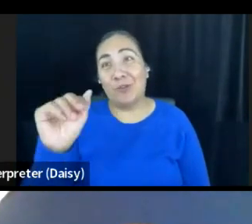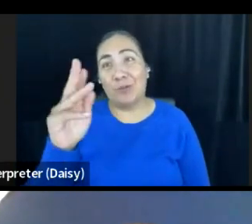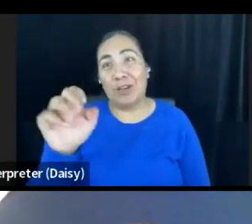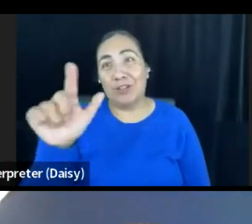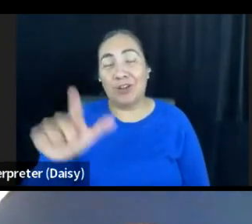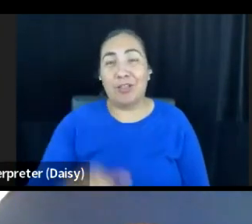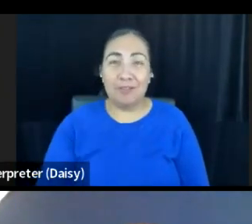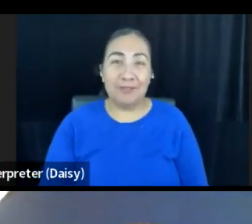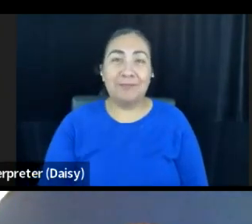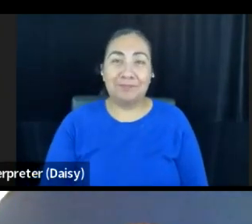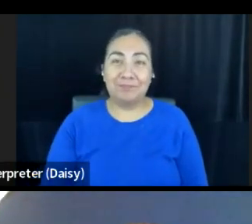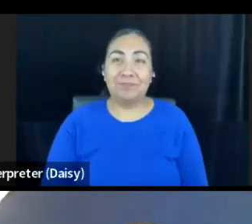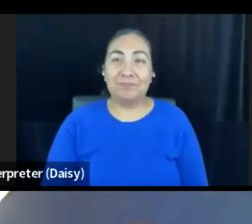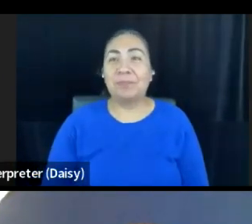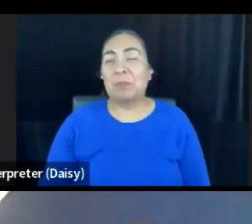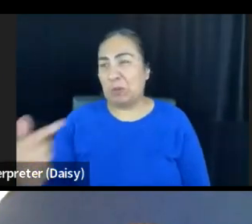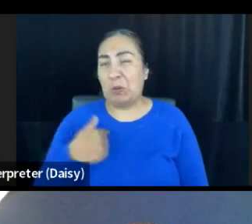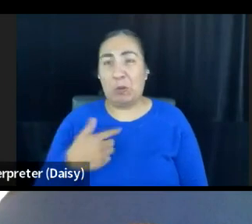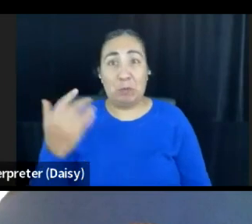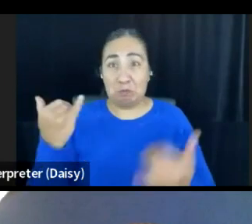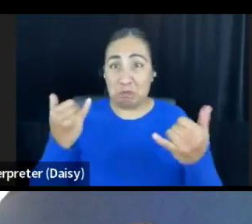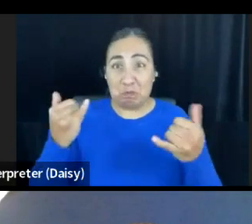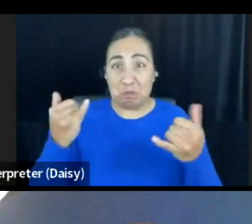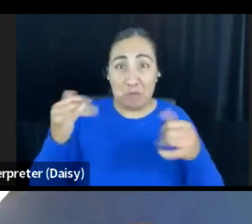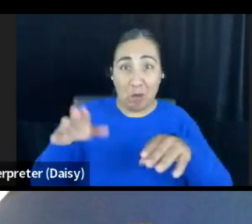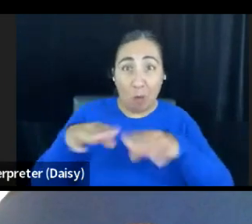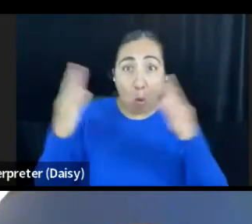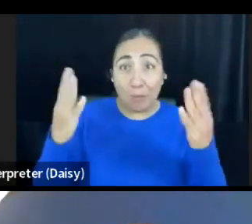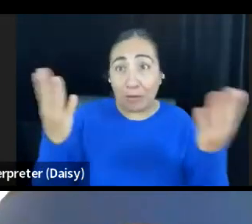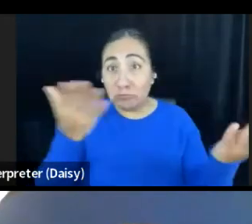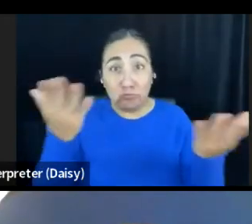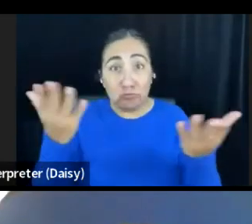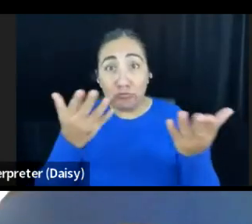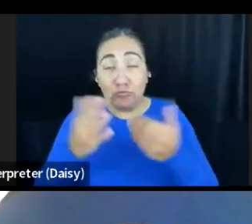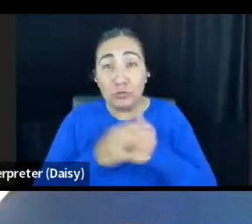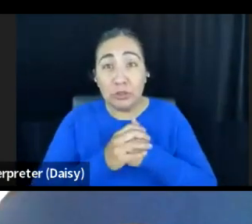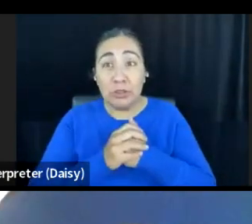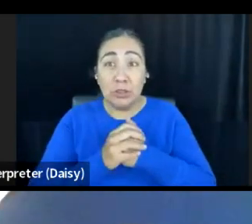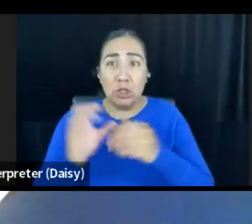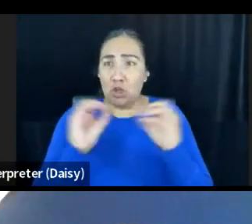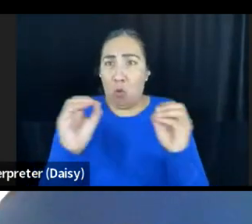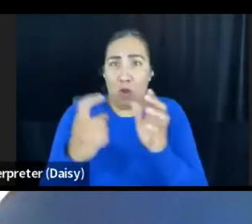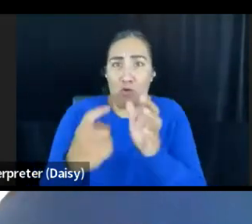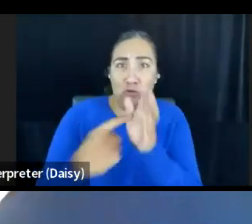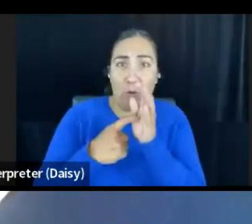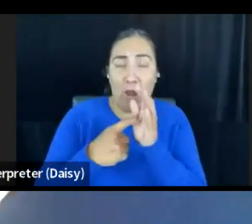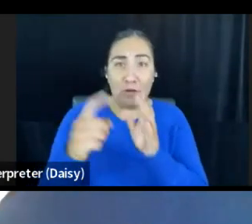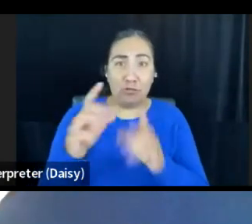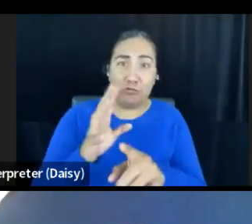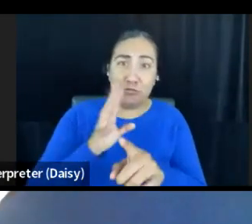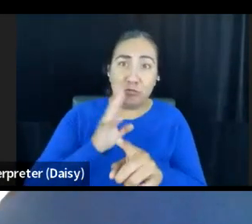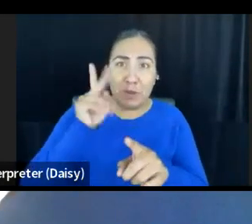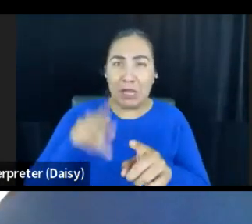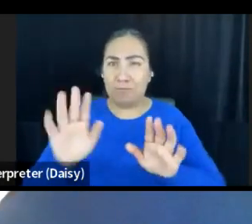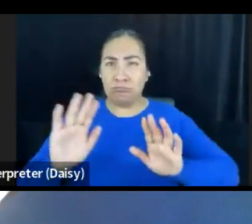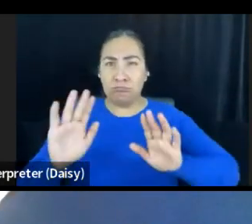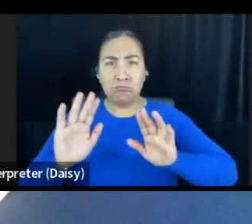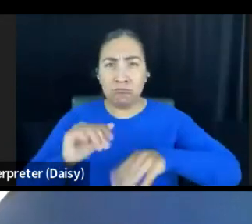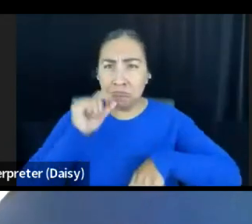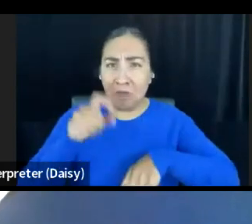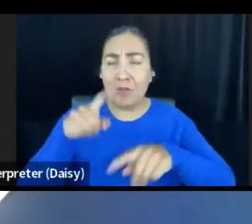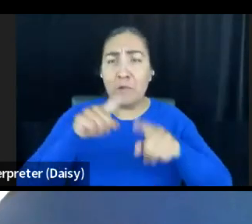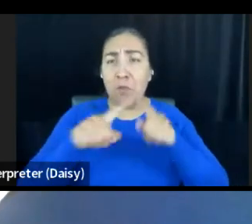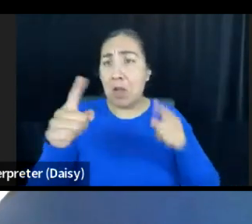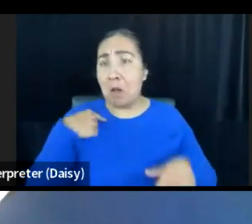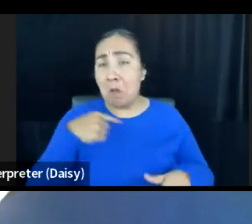Yeah, we want to open the floor. No one obviously is required to speak up, but we would just sort of love to hear from